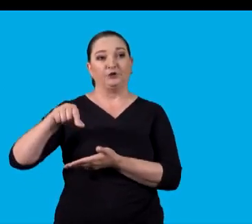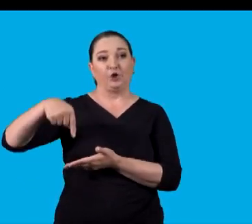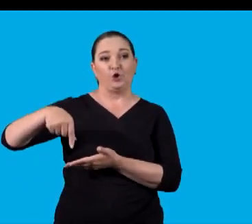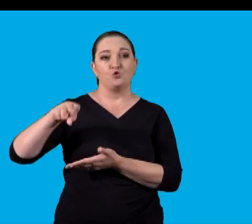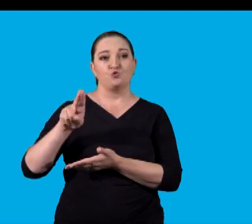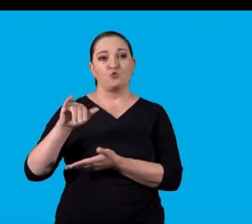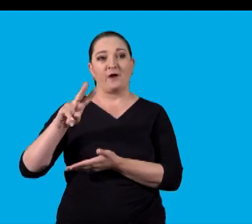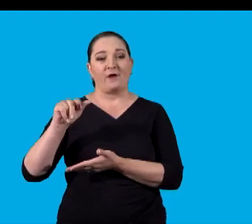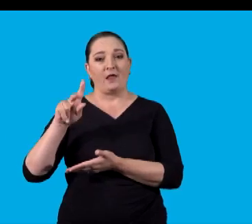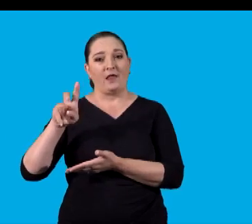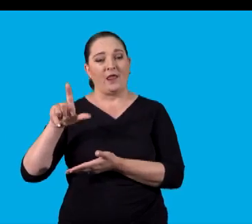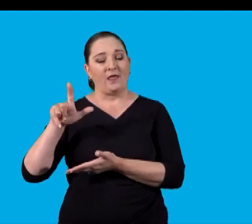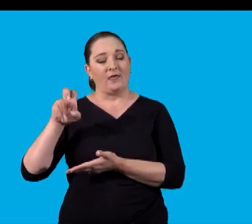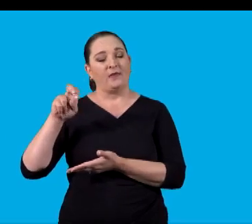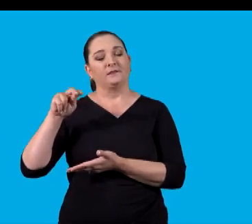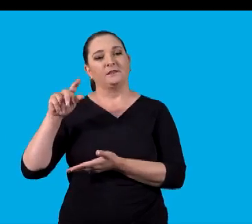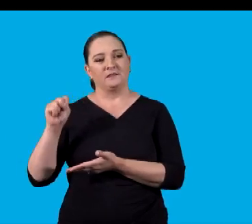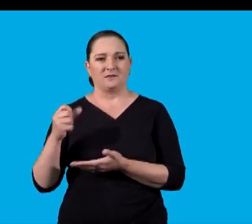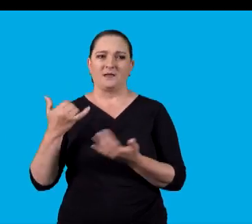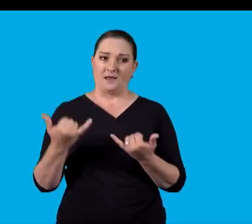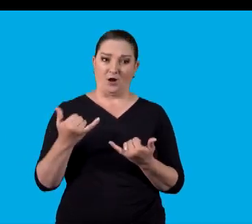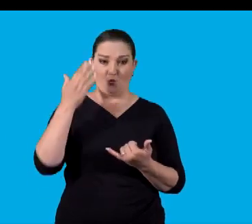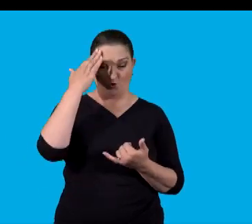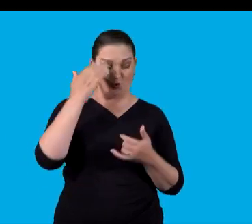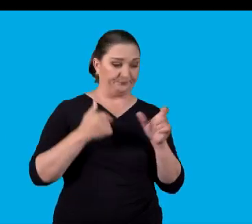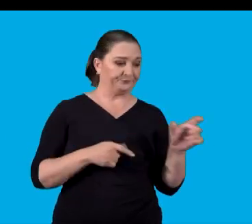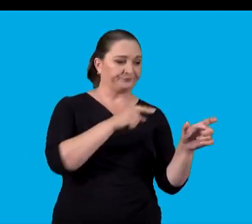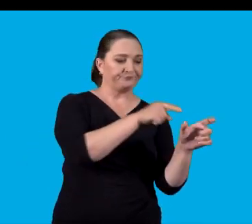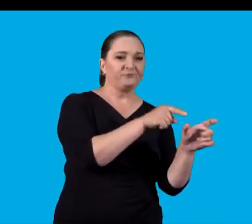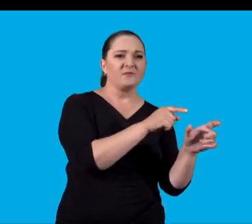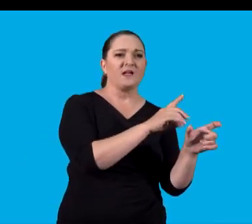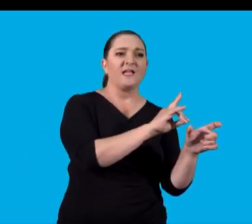that here I'm going to have my cash